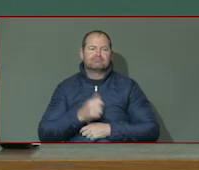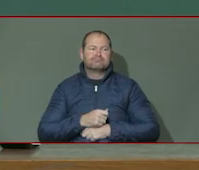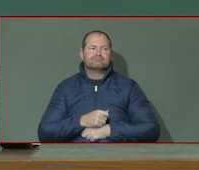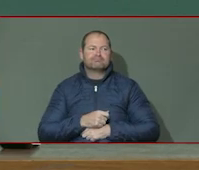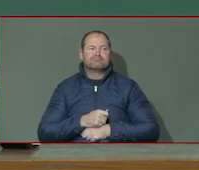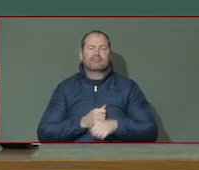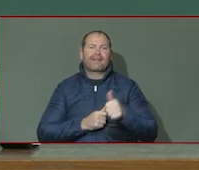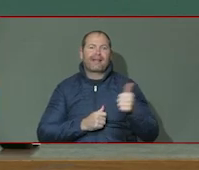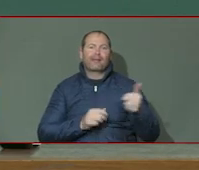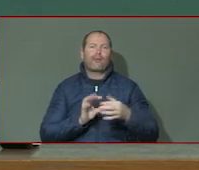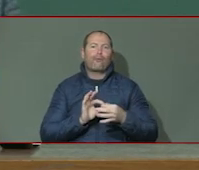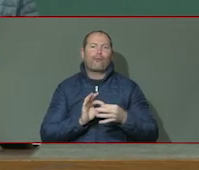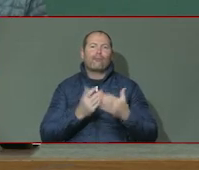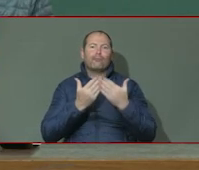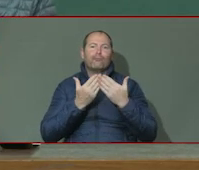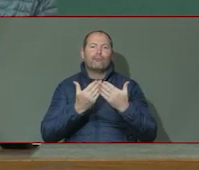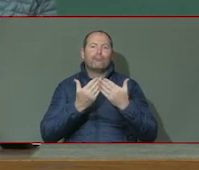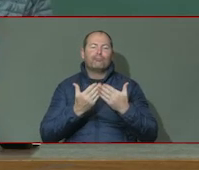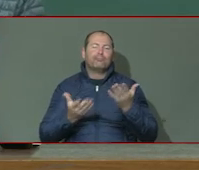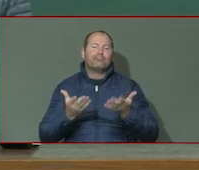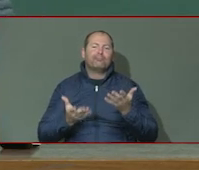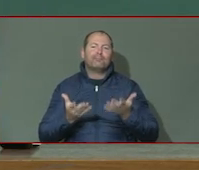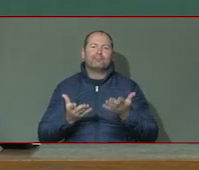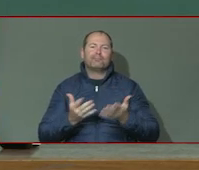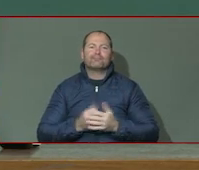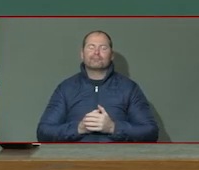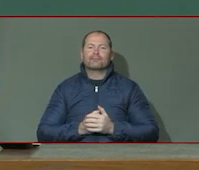Let's look at, we are doing question 3.